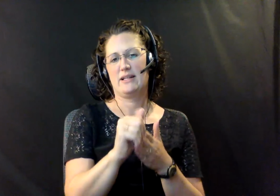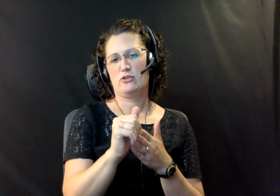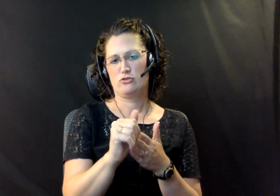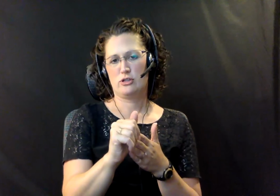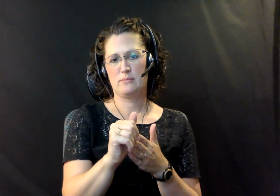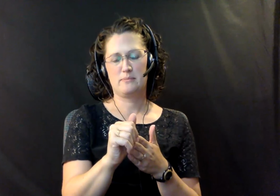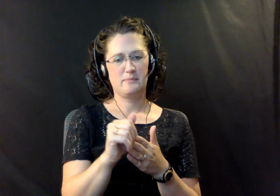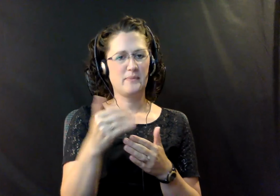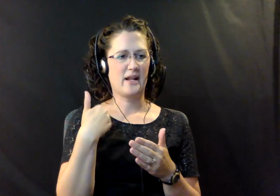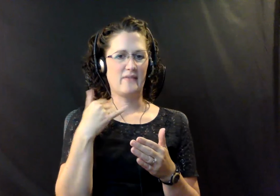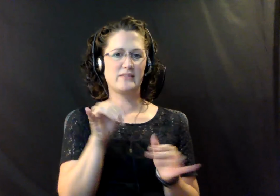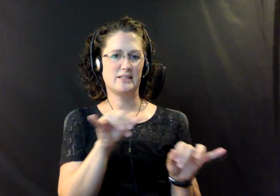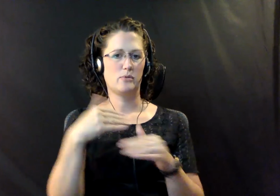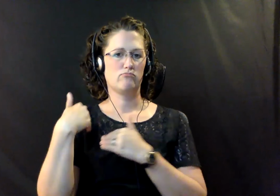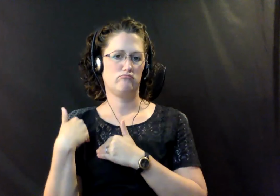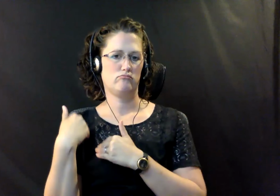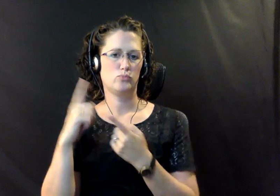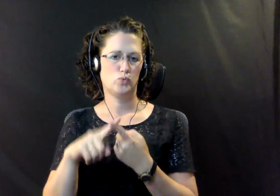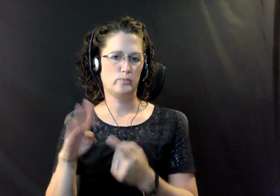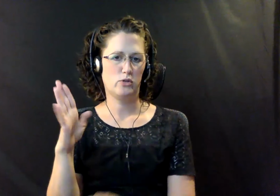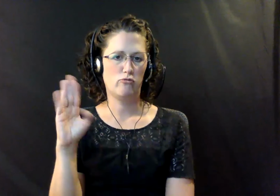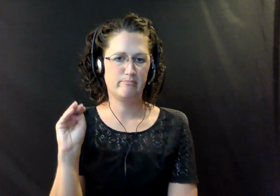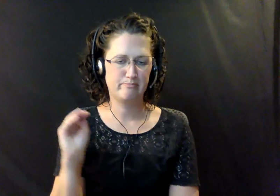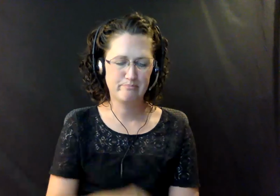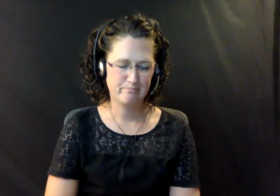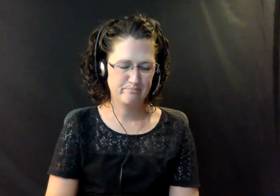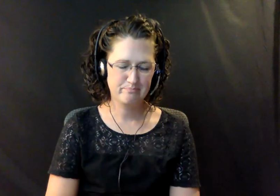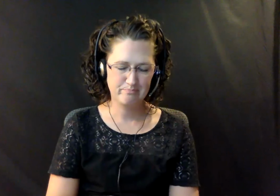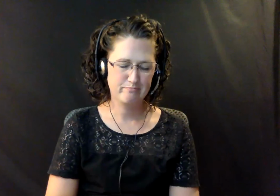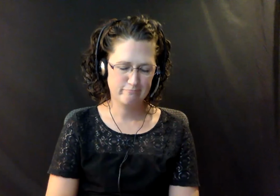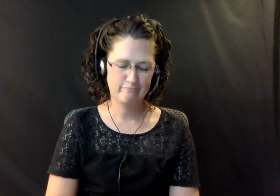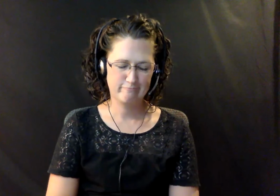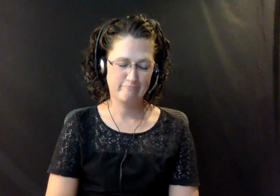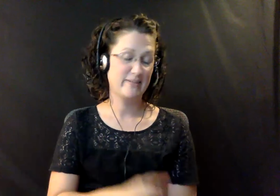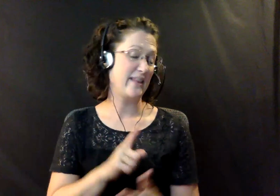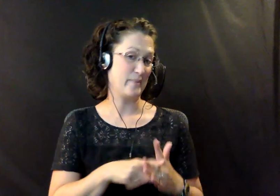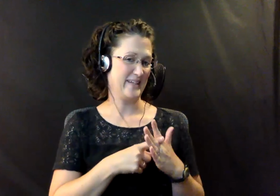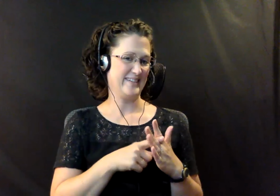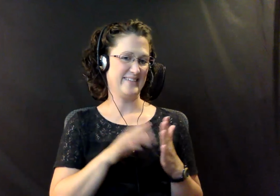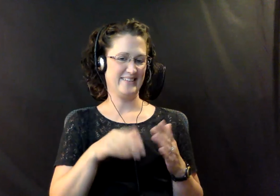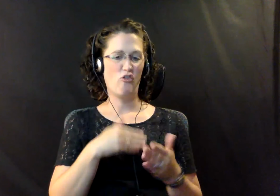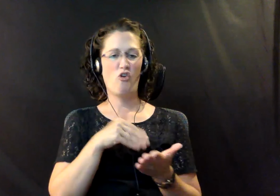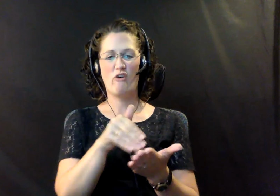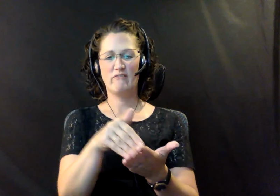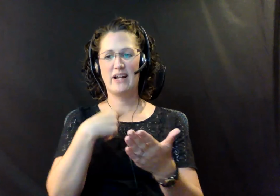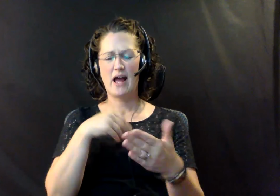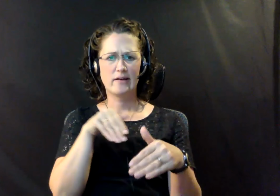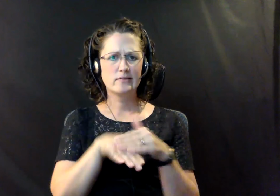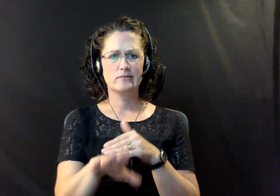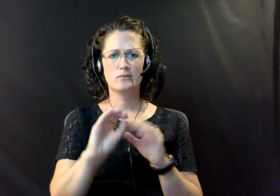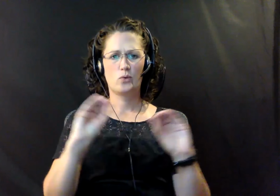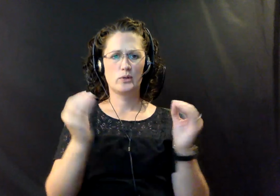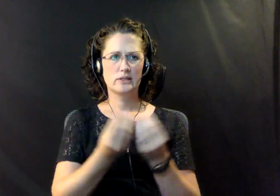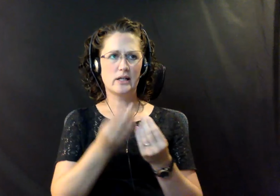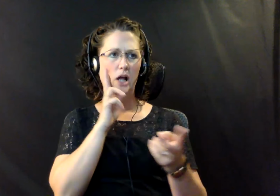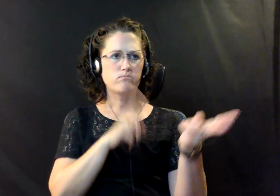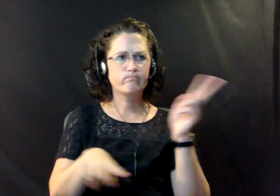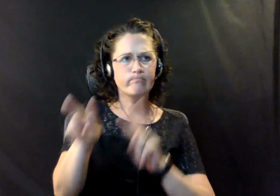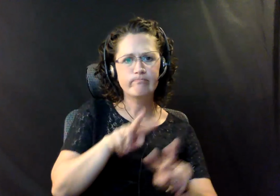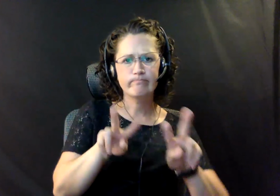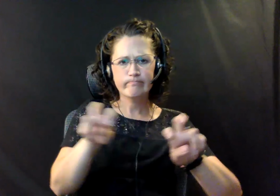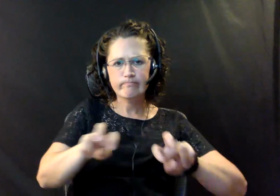similar responsibilities to what BRM does. And oftentimes when I go into organizations, I hear complaints from